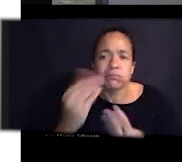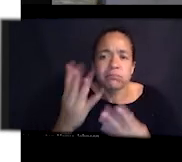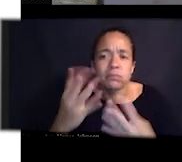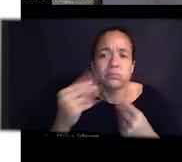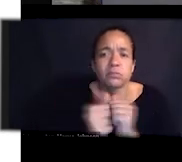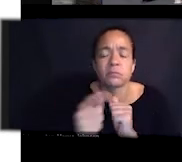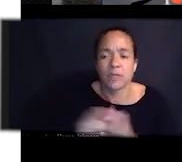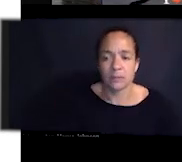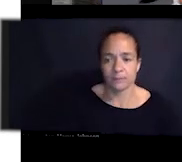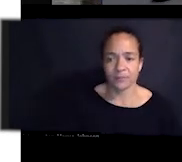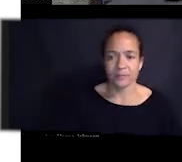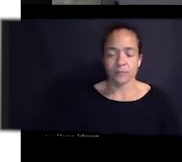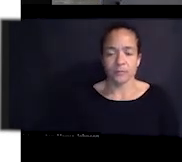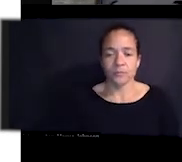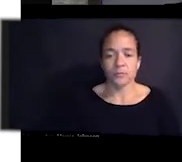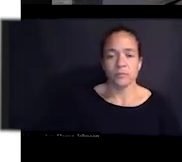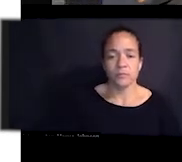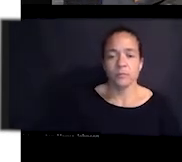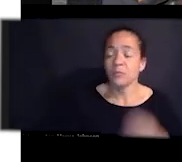Yes, they were honored that,